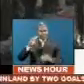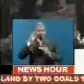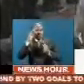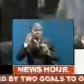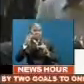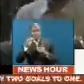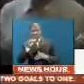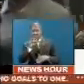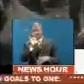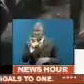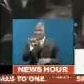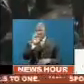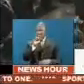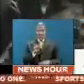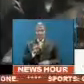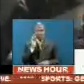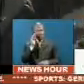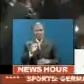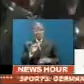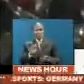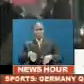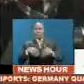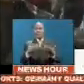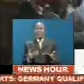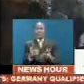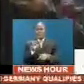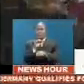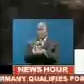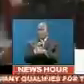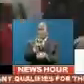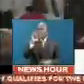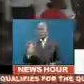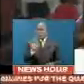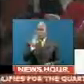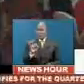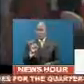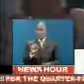YES will be an opportunity to create jobs for and by the youth of Ghana.